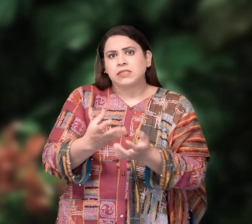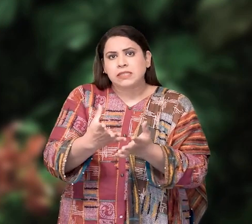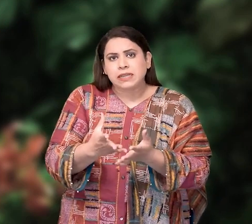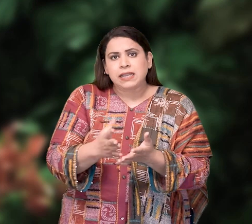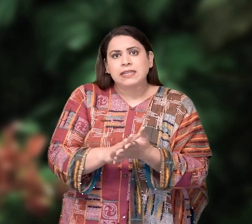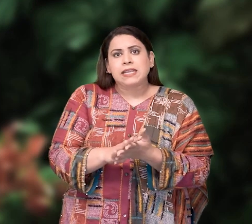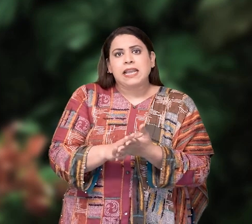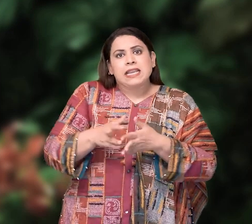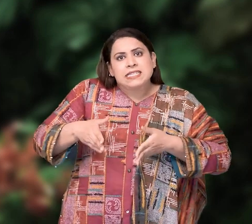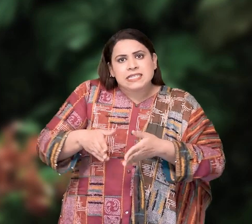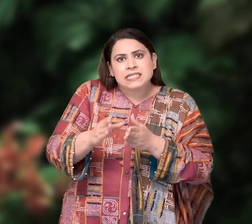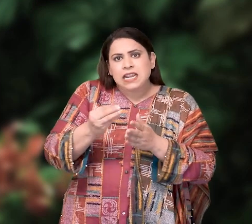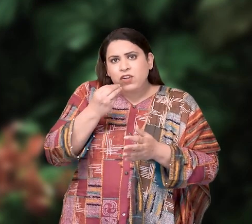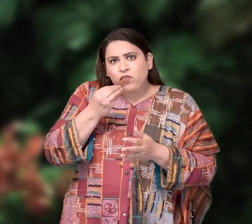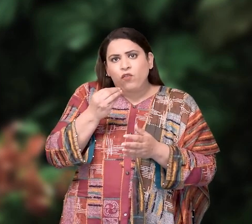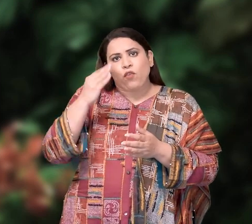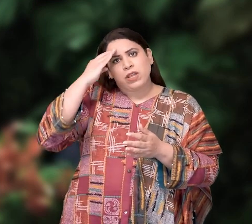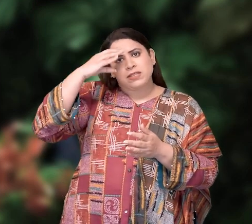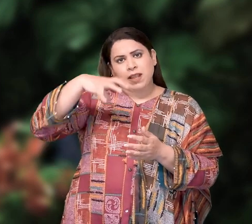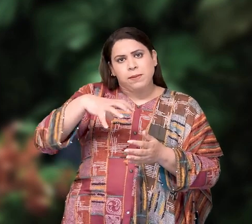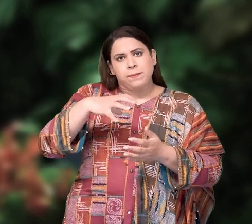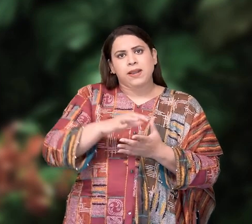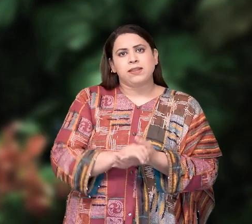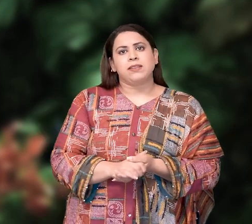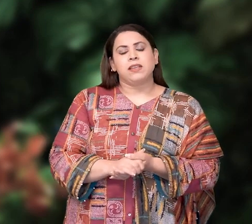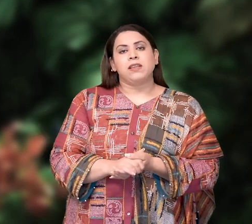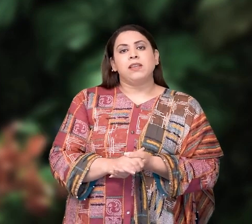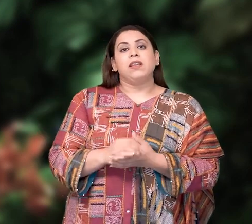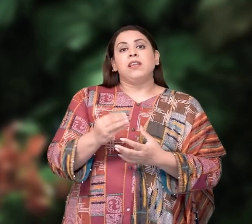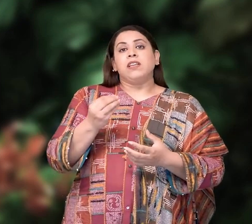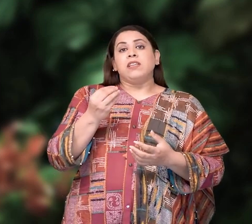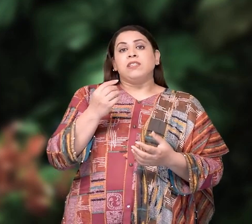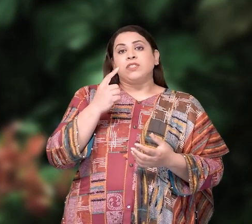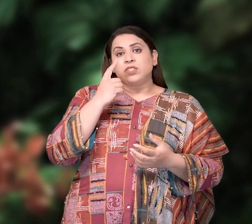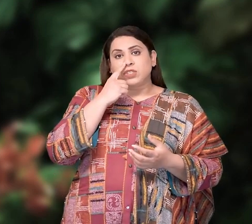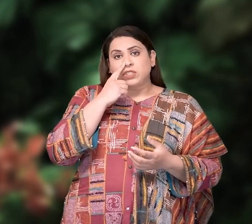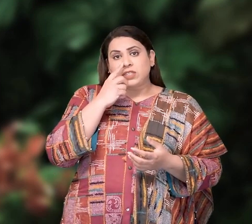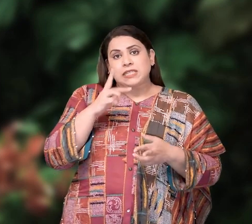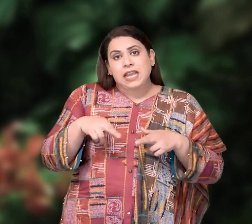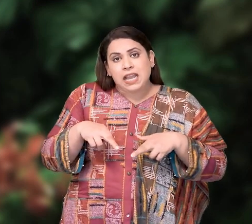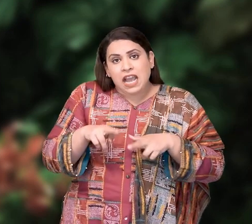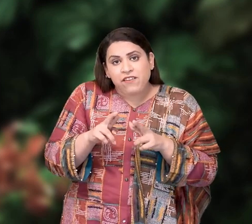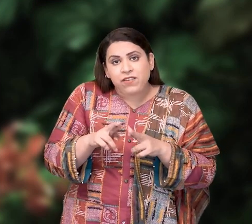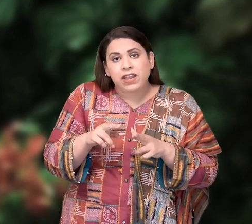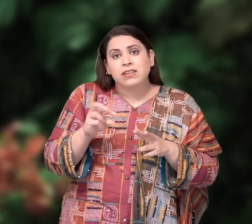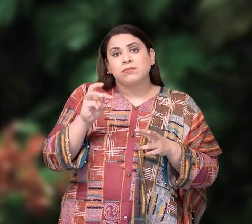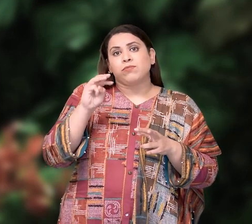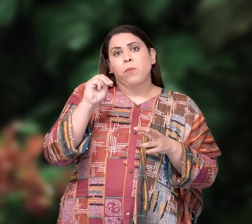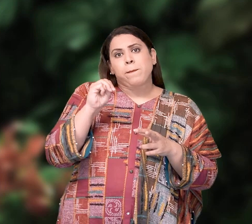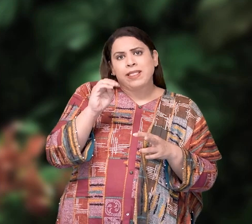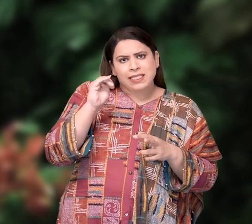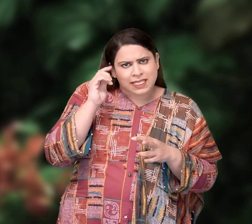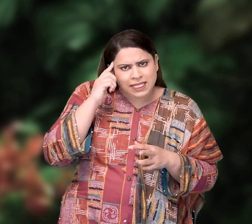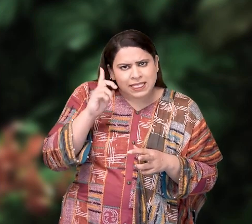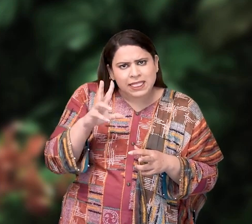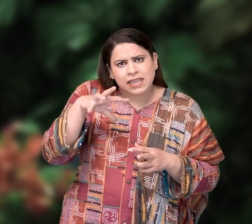a street school in Islamabad, and she worked with others like Karwan-e-Mudabbir and others,